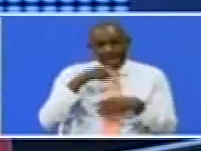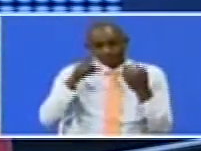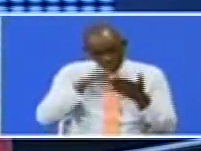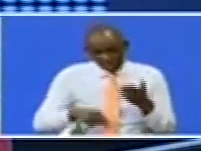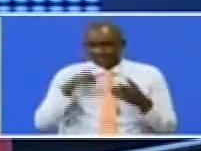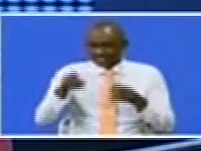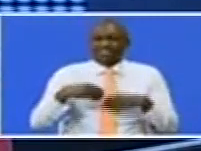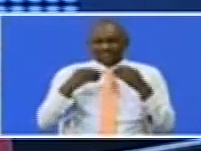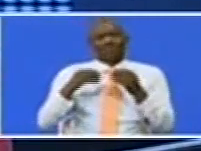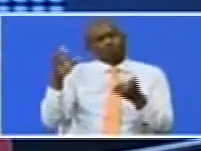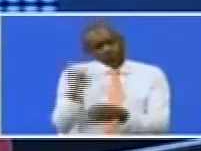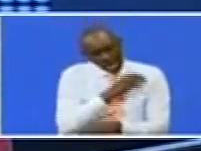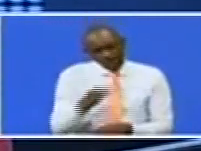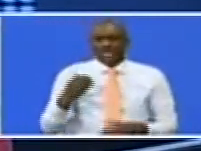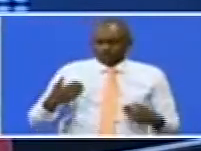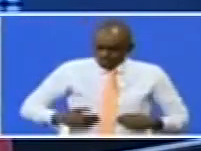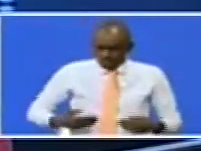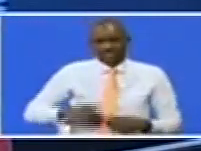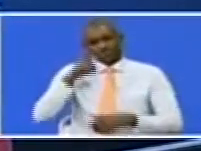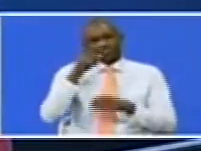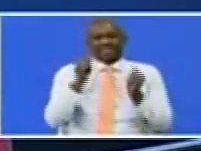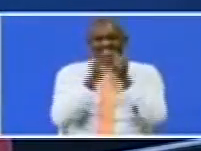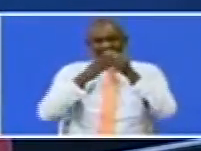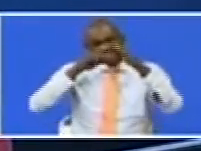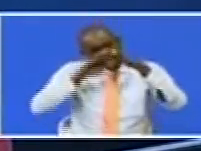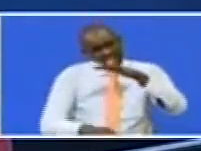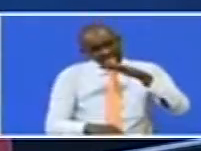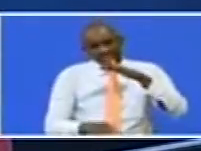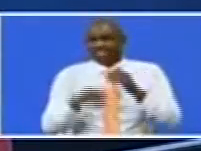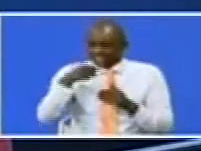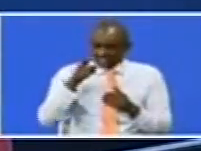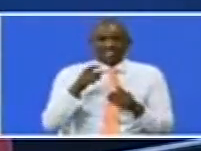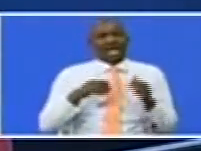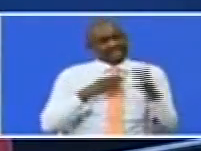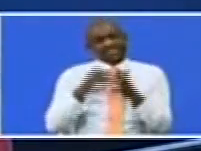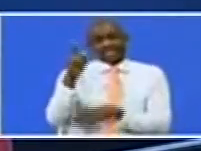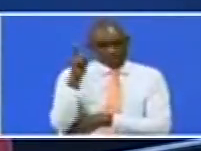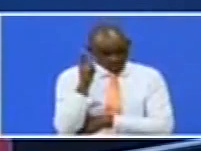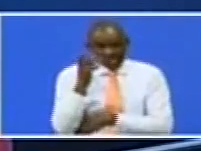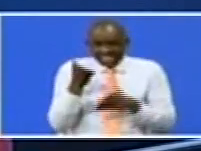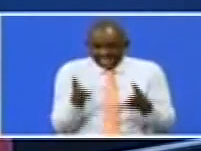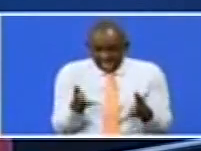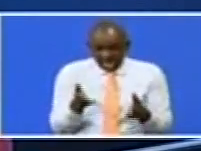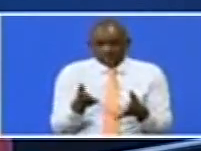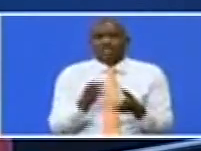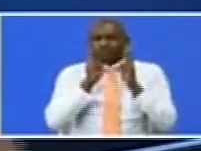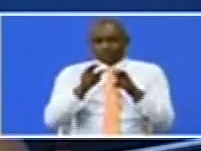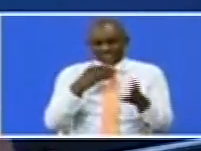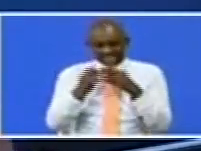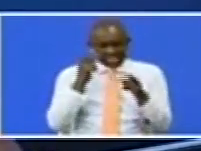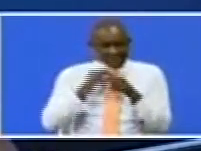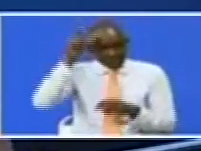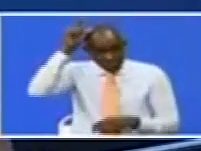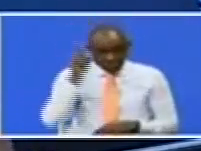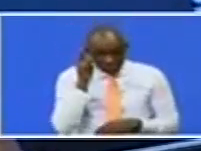giving alcohol to underage youth as well as being in the country unlawfully. And as KTN Zinzi Kibik reports, the youth arrested